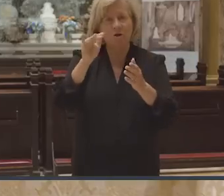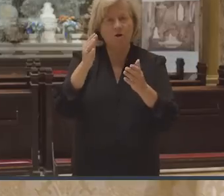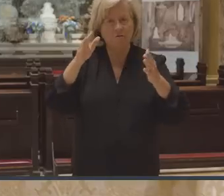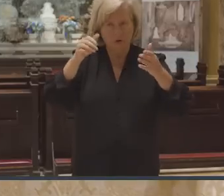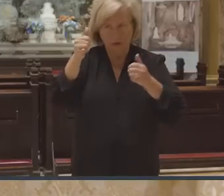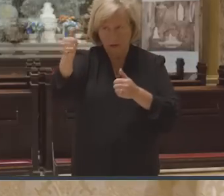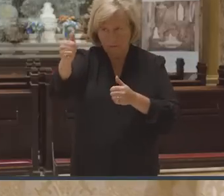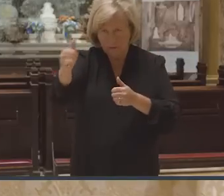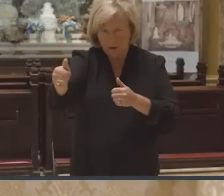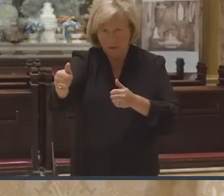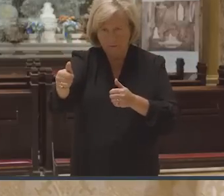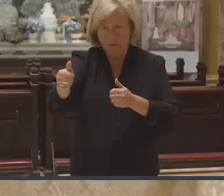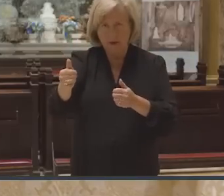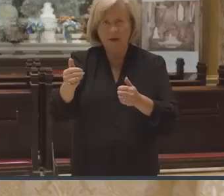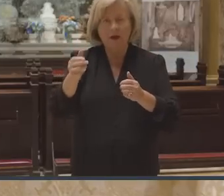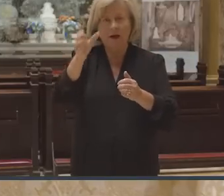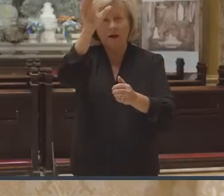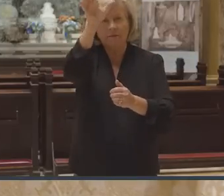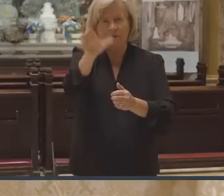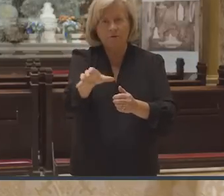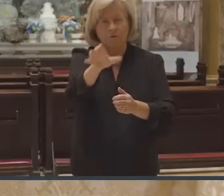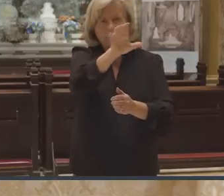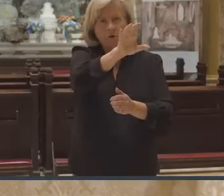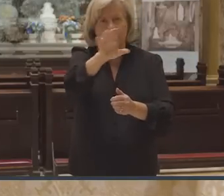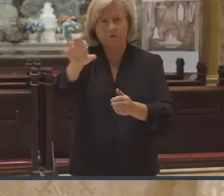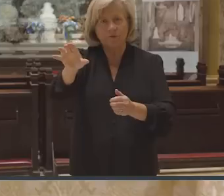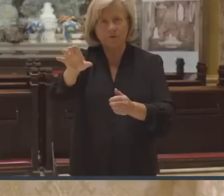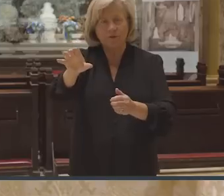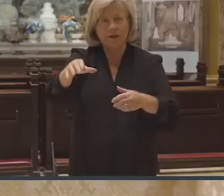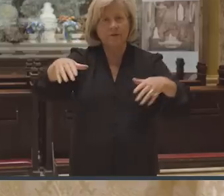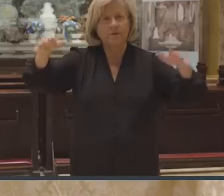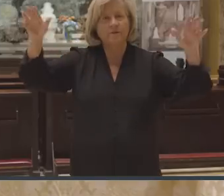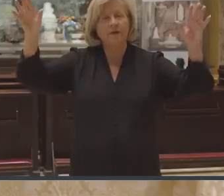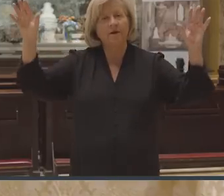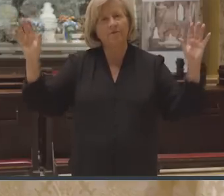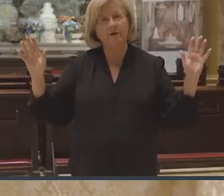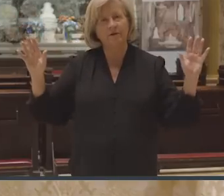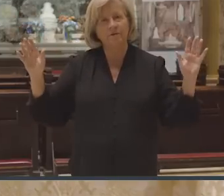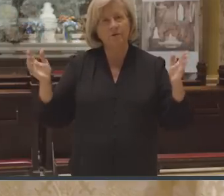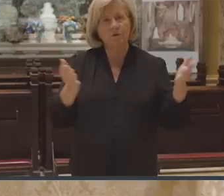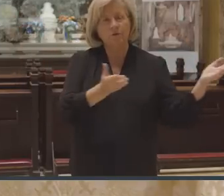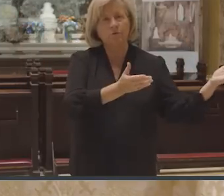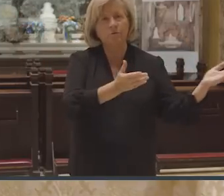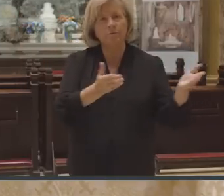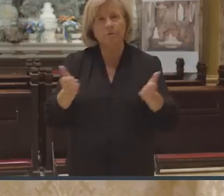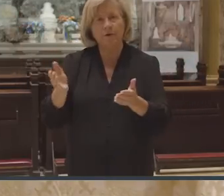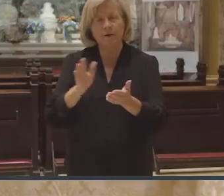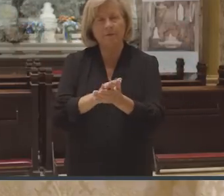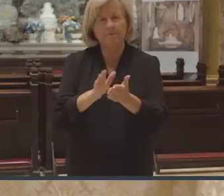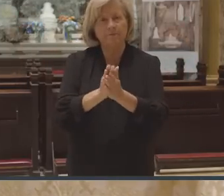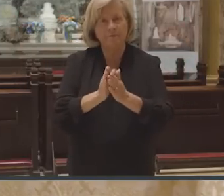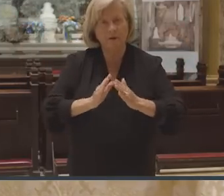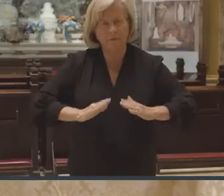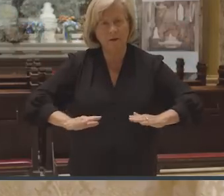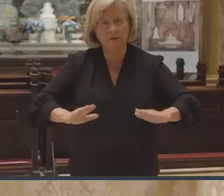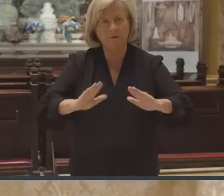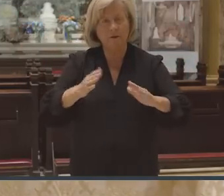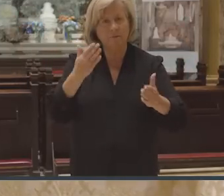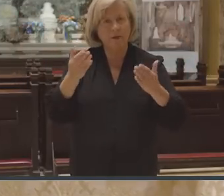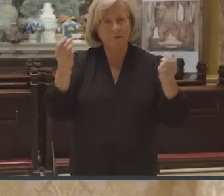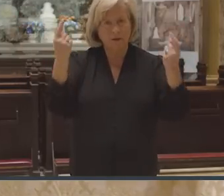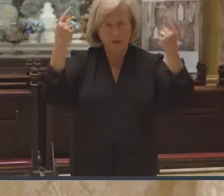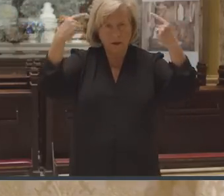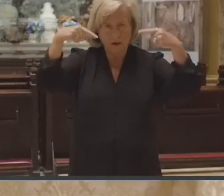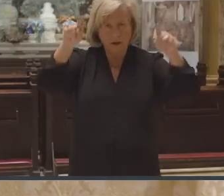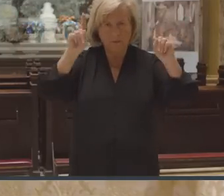himself on the altar of the cross, as a spotless sacrifice to bring us peace, he might accomplish the mysteries of human